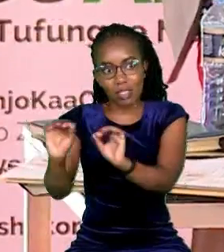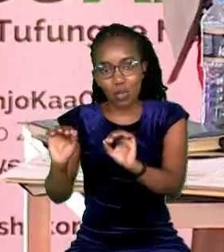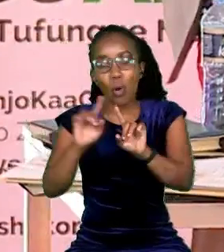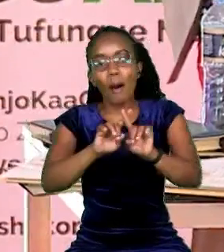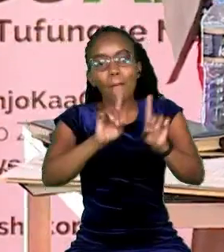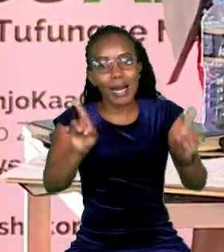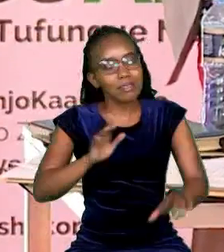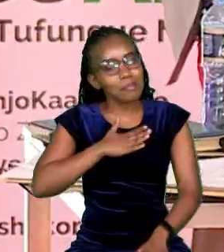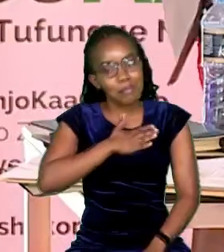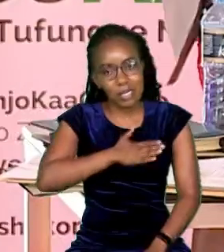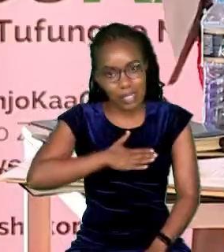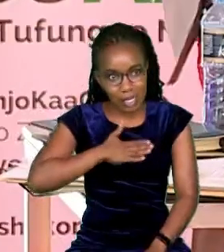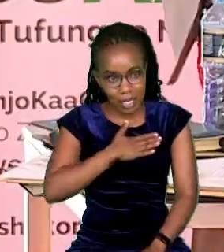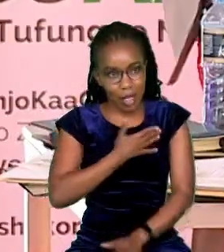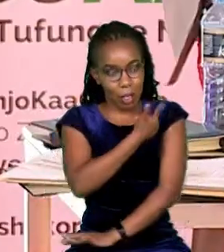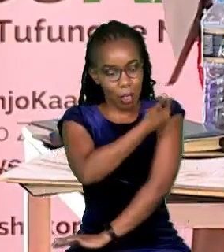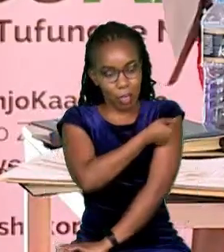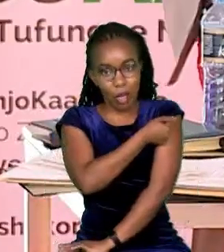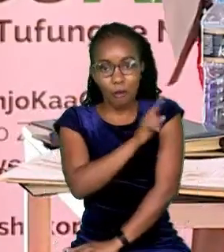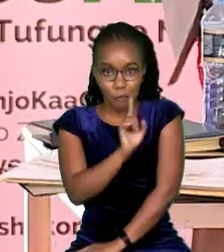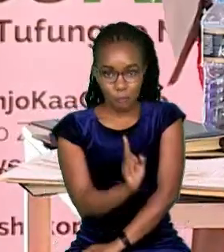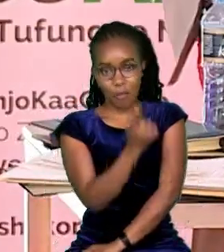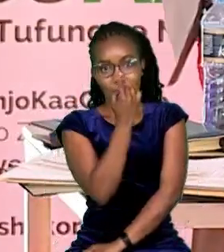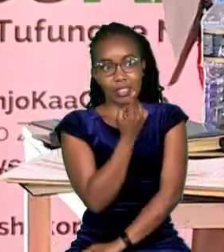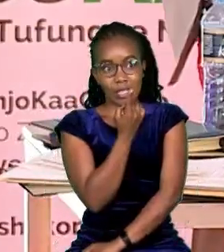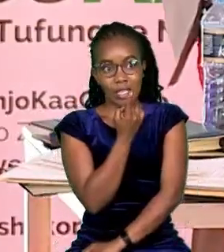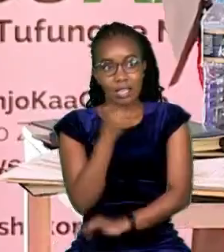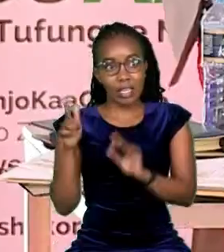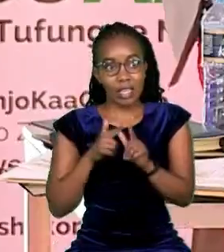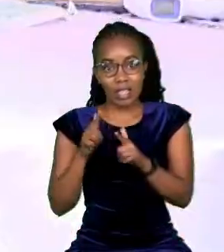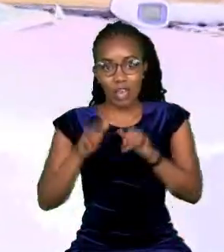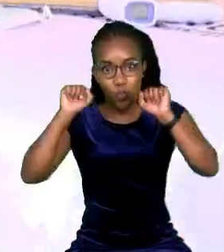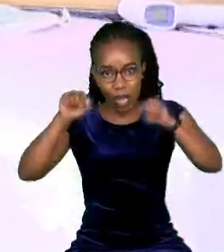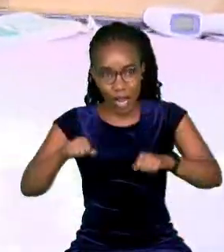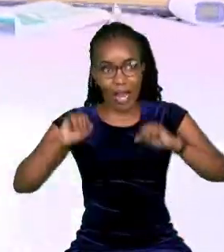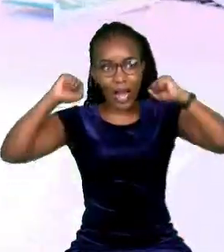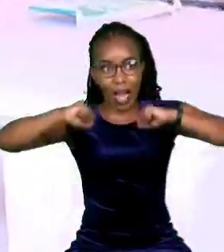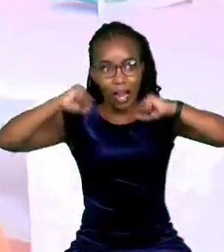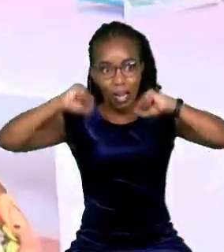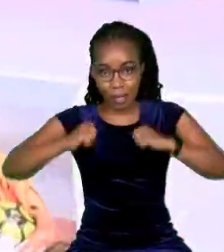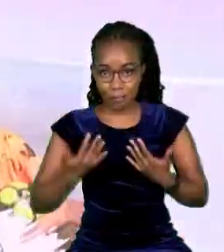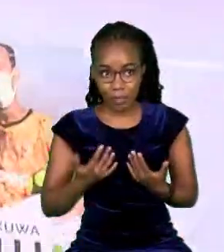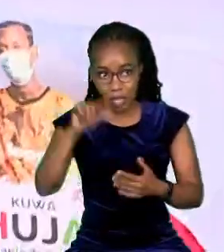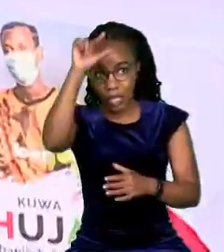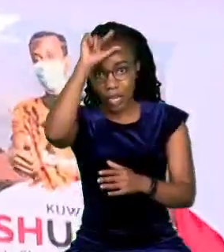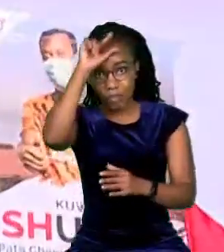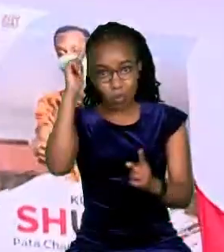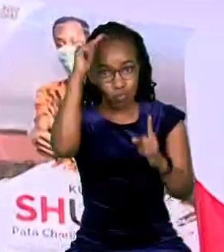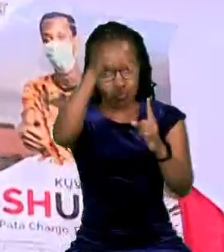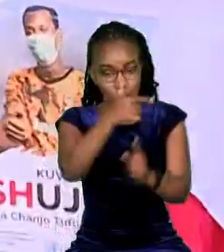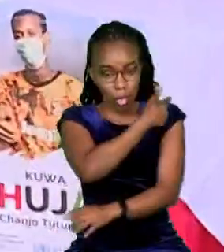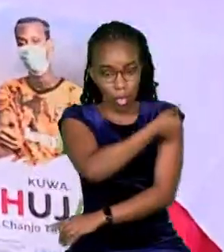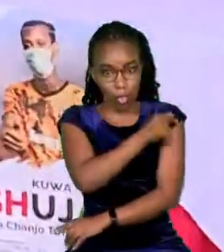Lakini tafadhali, can you be vaccinated and then we can have a deal? As the government aims to vaccinate at least